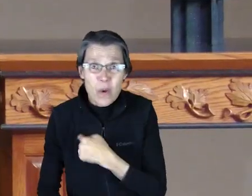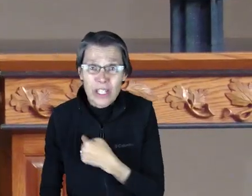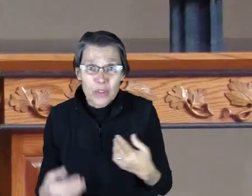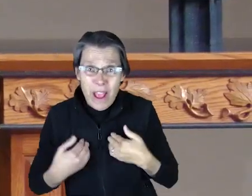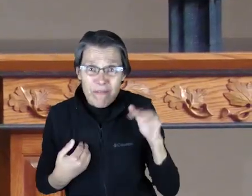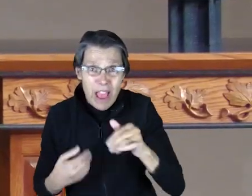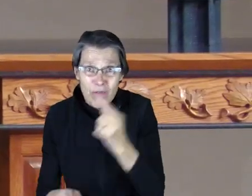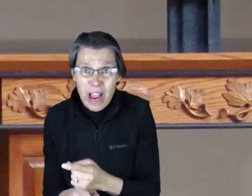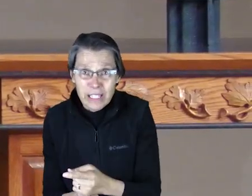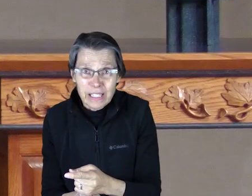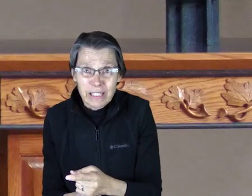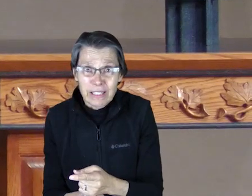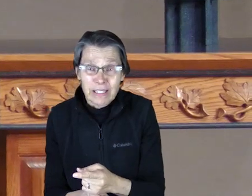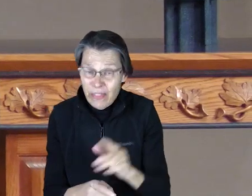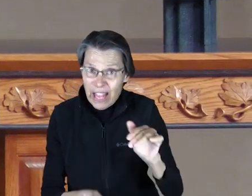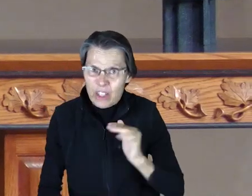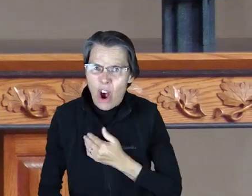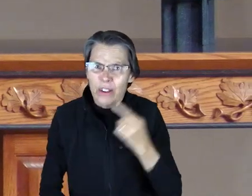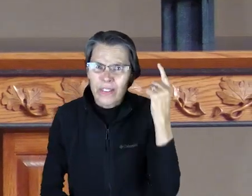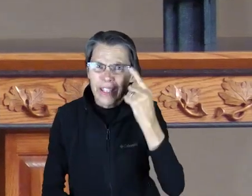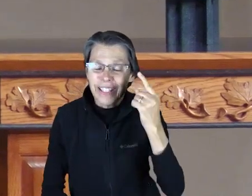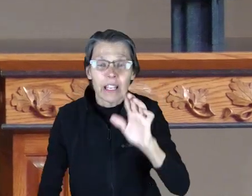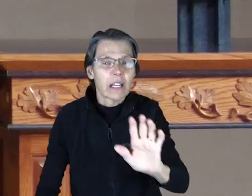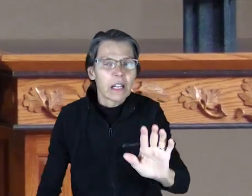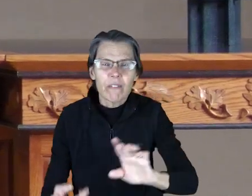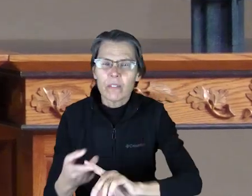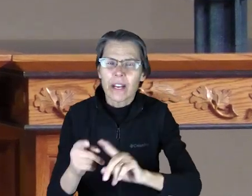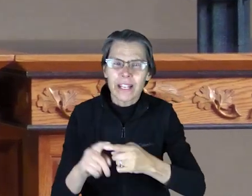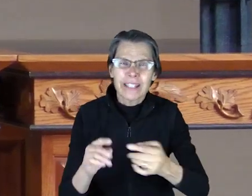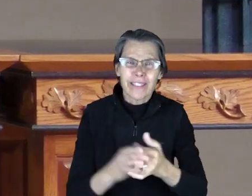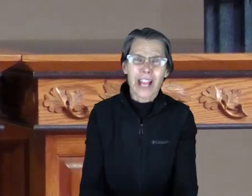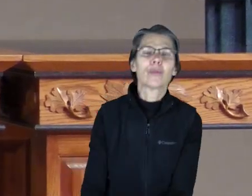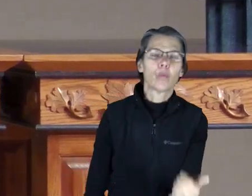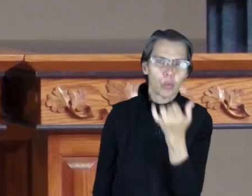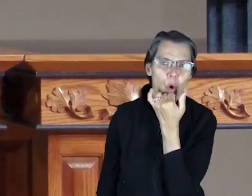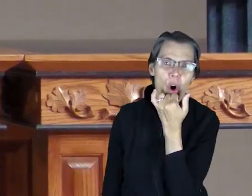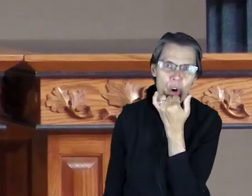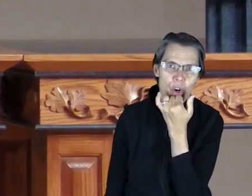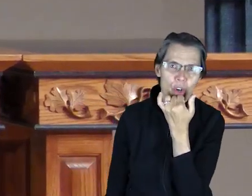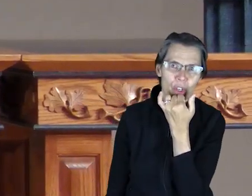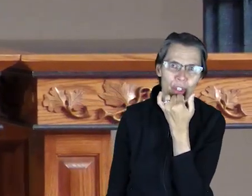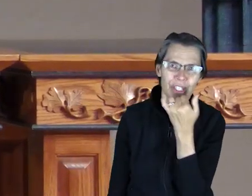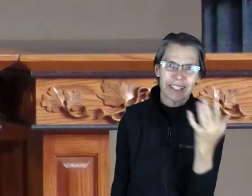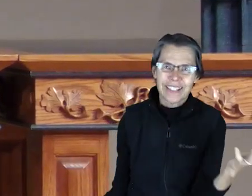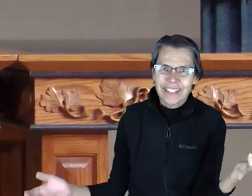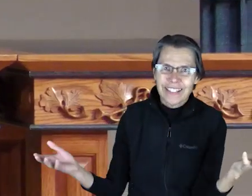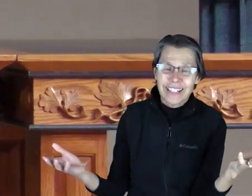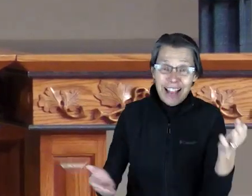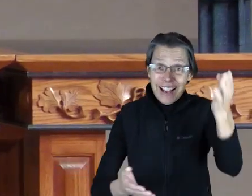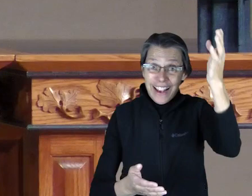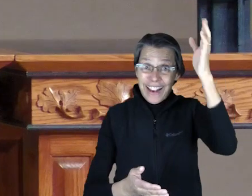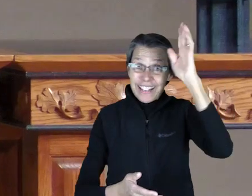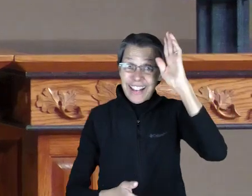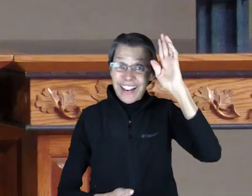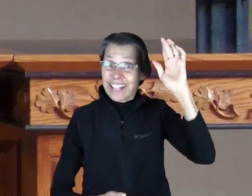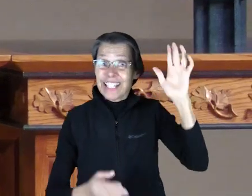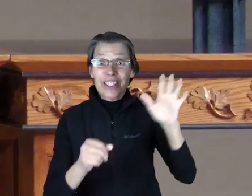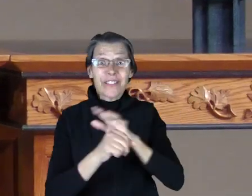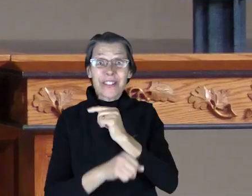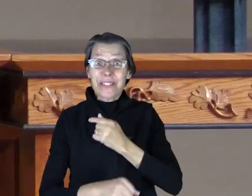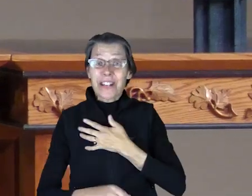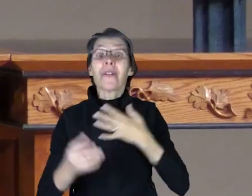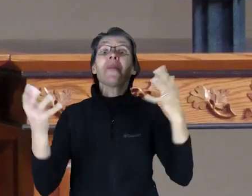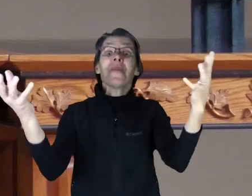wrongheaded. Not that I have any opinions, but that's wrongheaded. We think a good God of grace wants us not to have joy